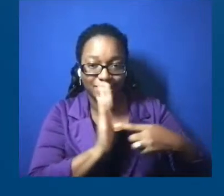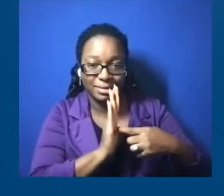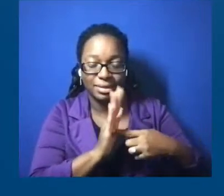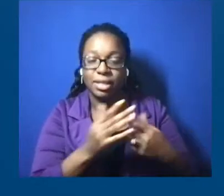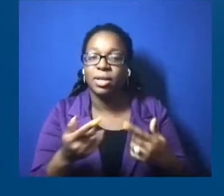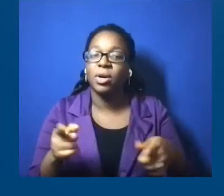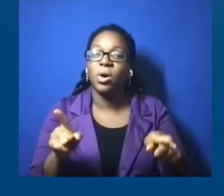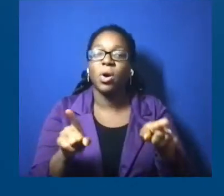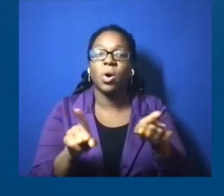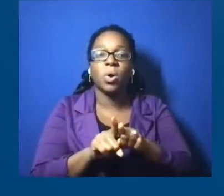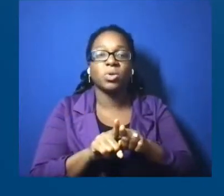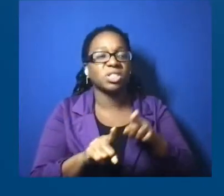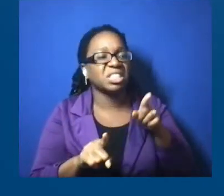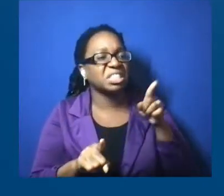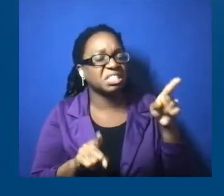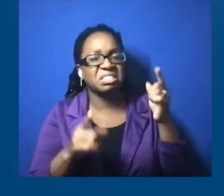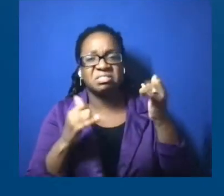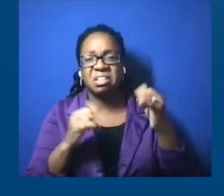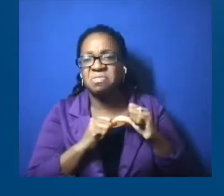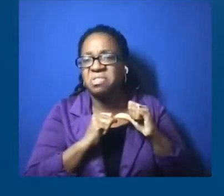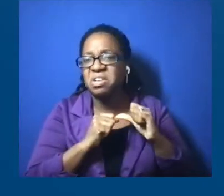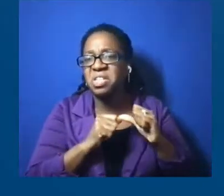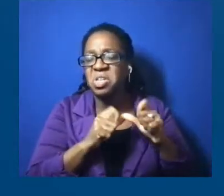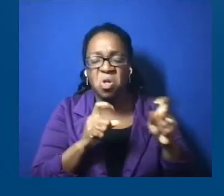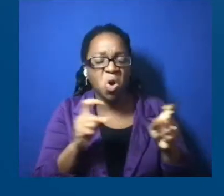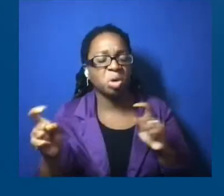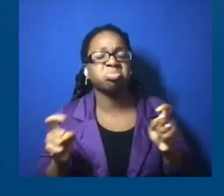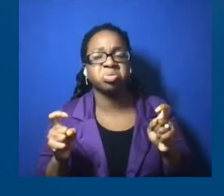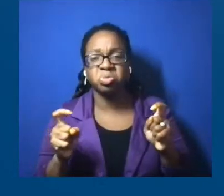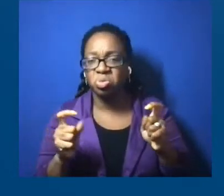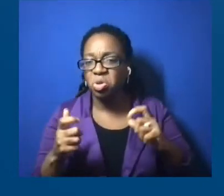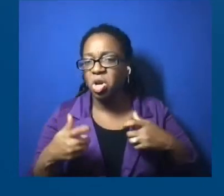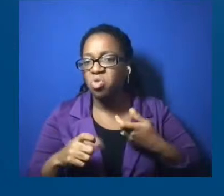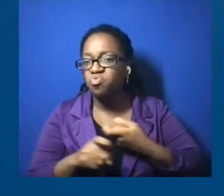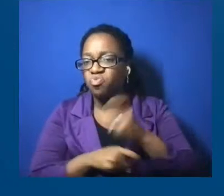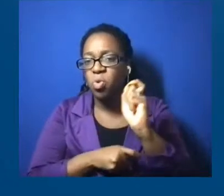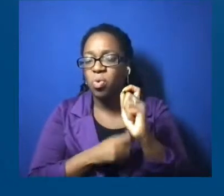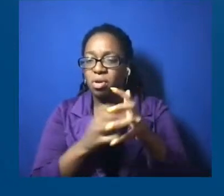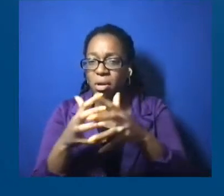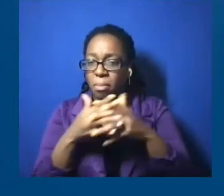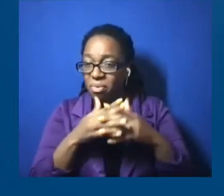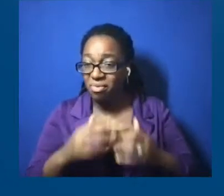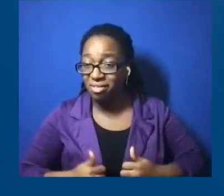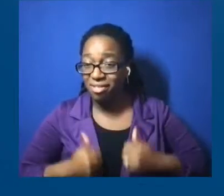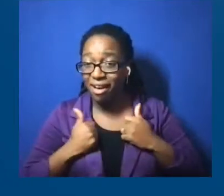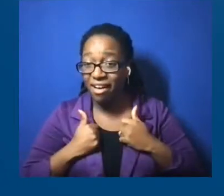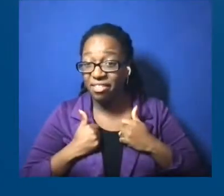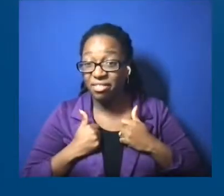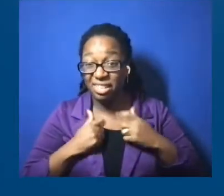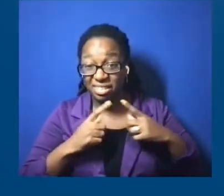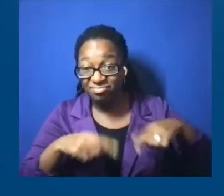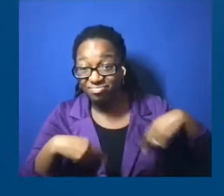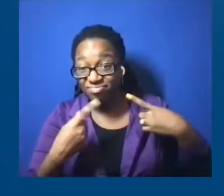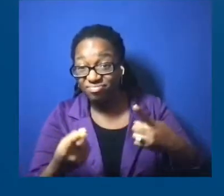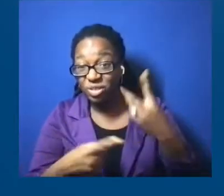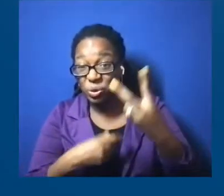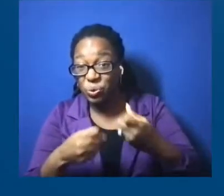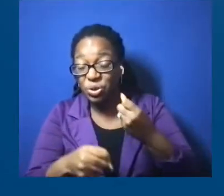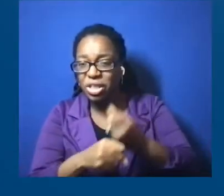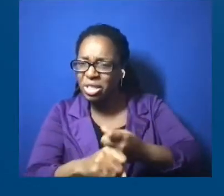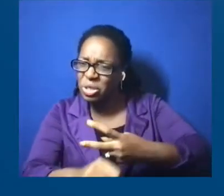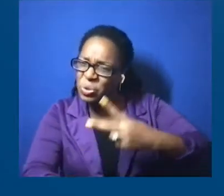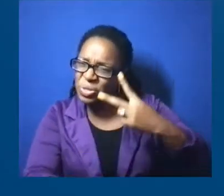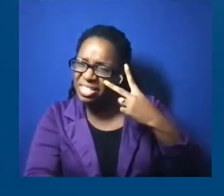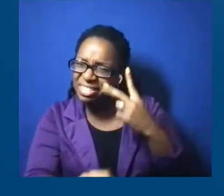of the COVID was running and ruining American lives, look at how far we've come. 20 months ago,